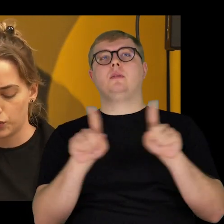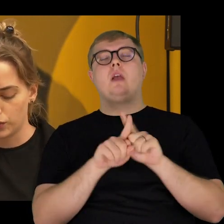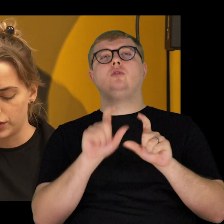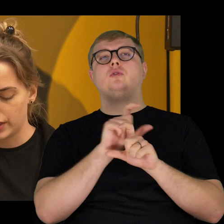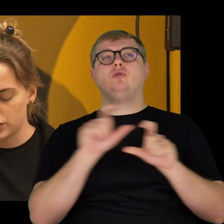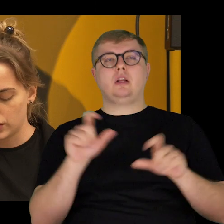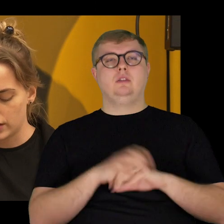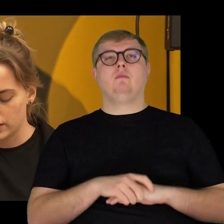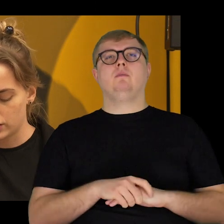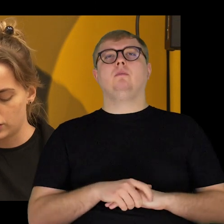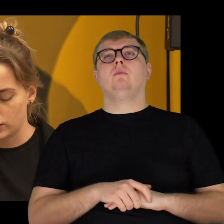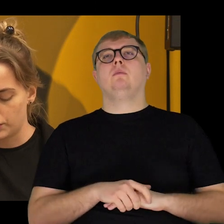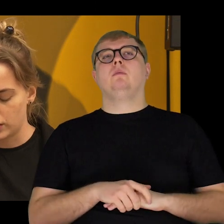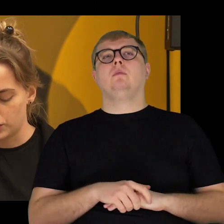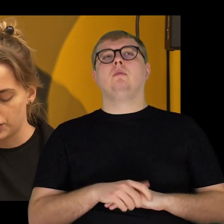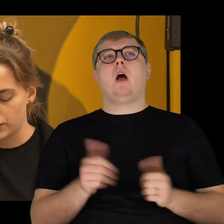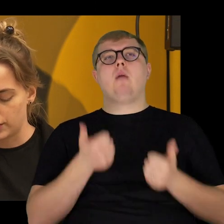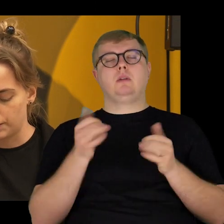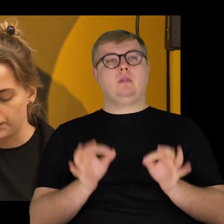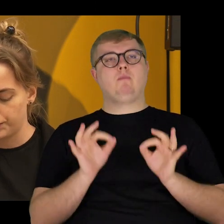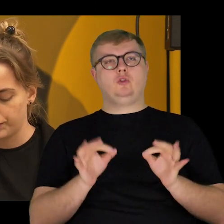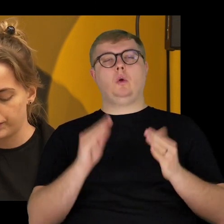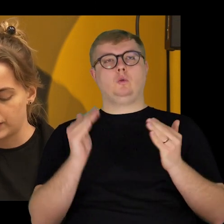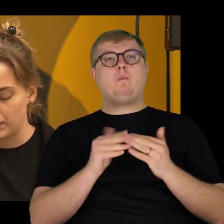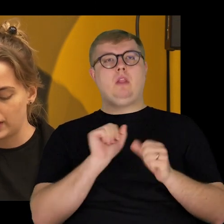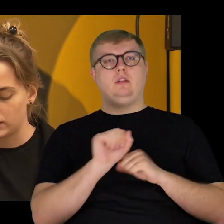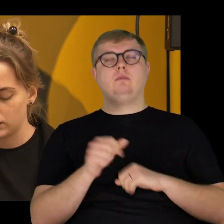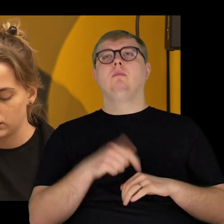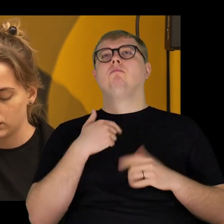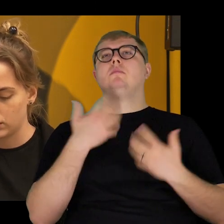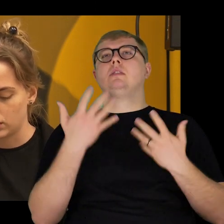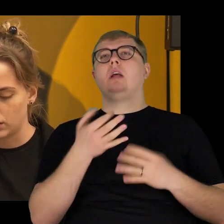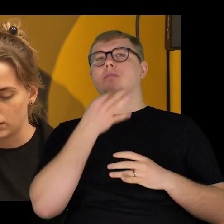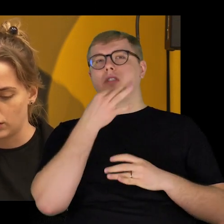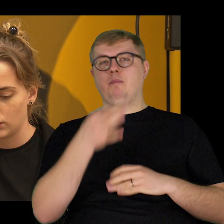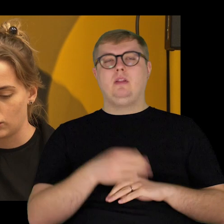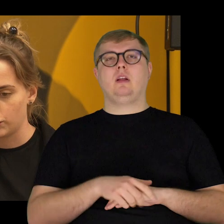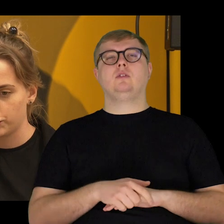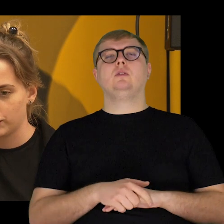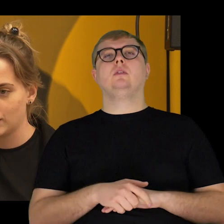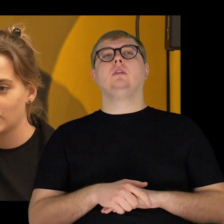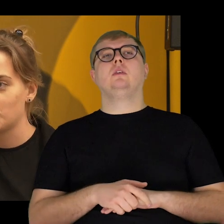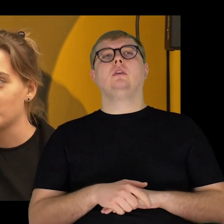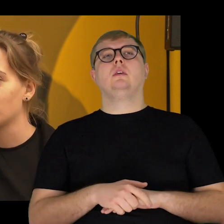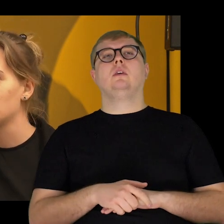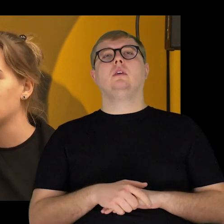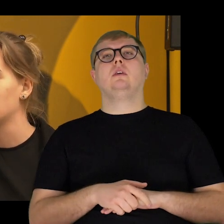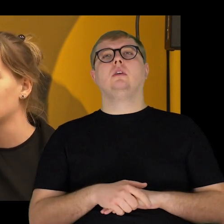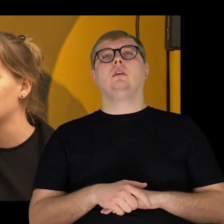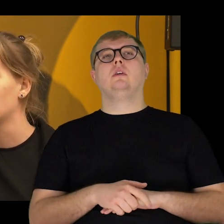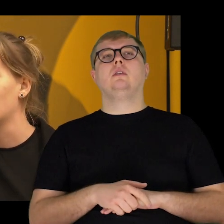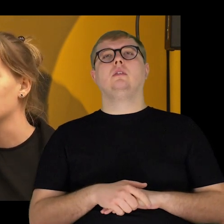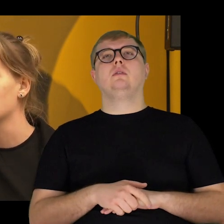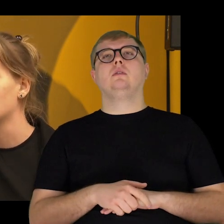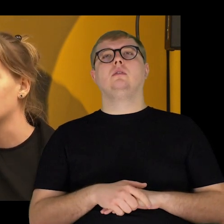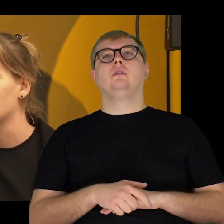I would like to ask you about the plan of keeping up to date